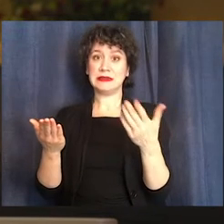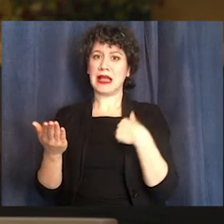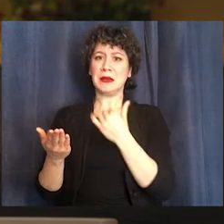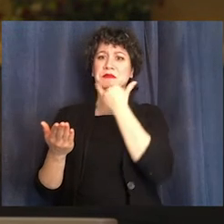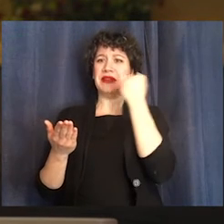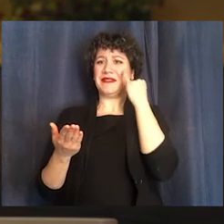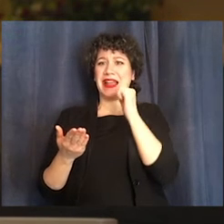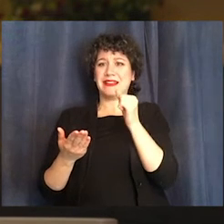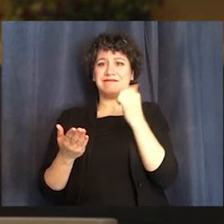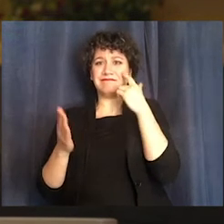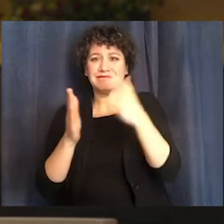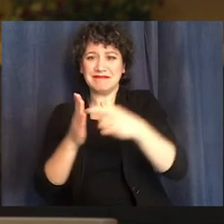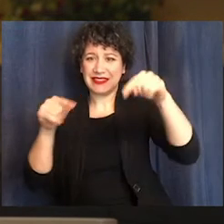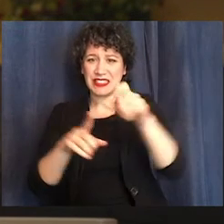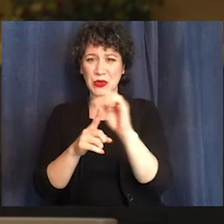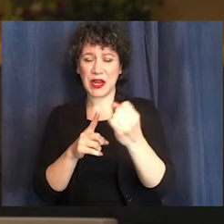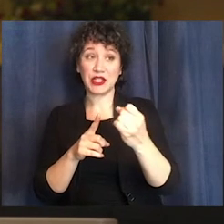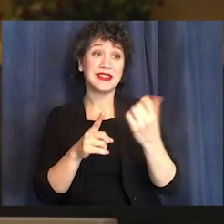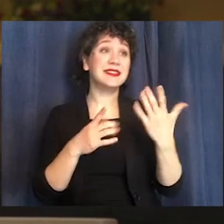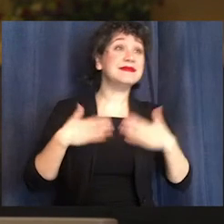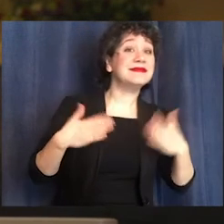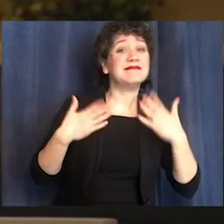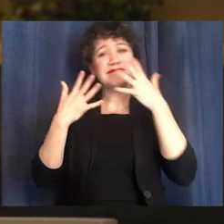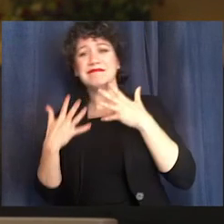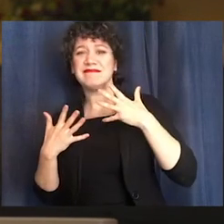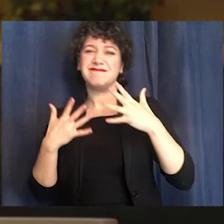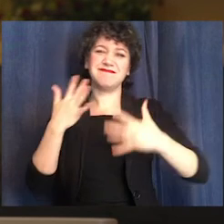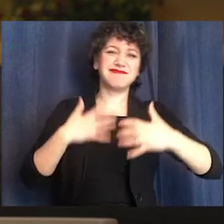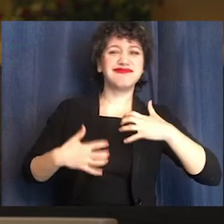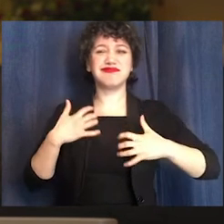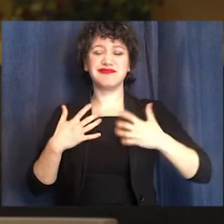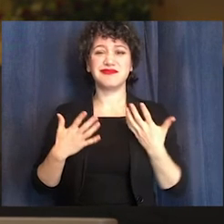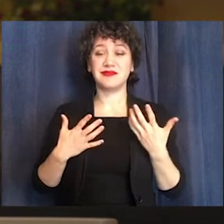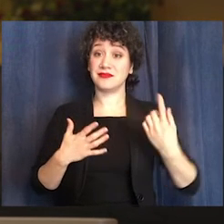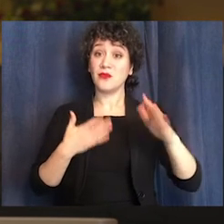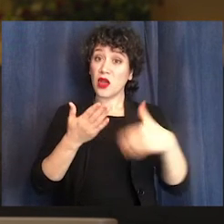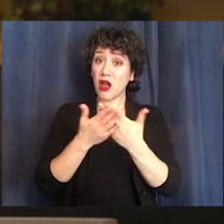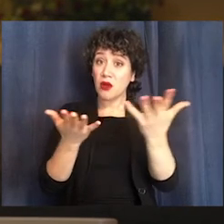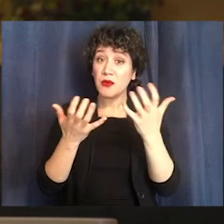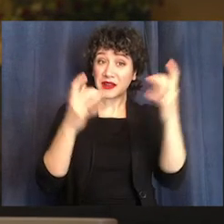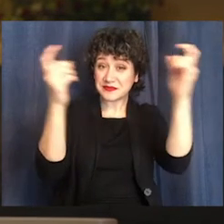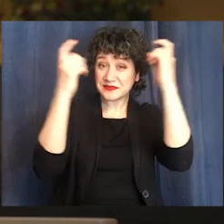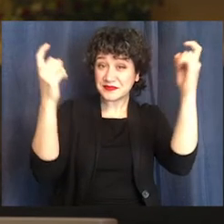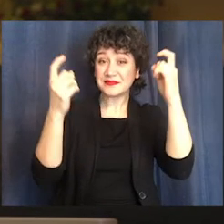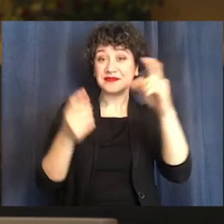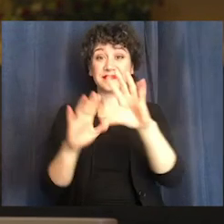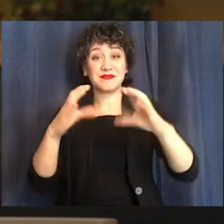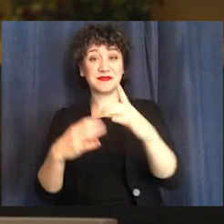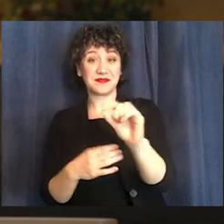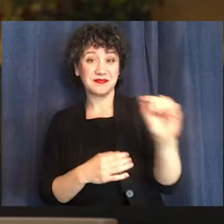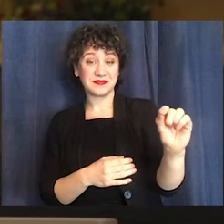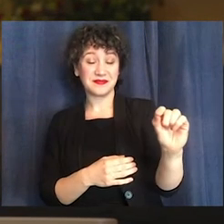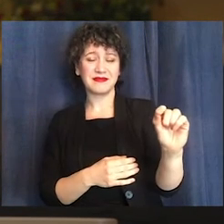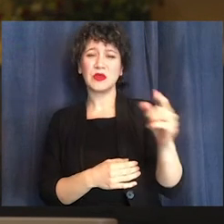how bittersweet this has all have been. We all want to celebrate the accomplishments of the class of 2020. They truly